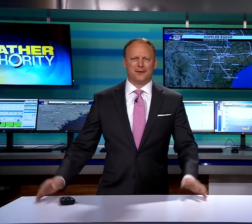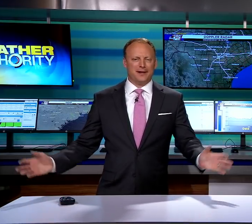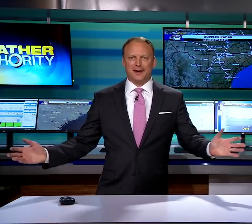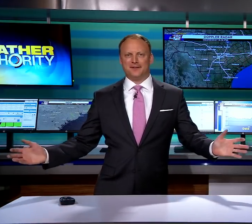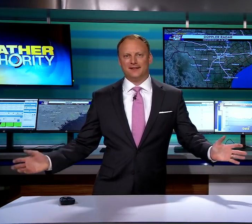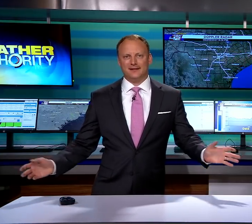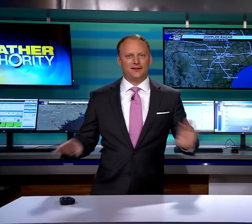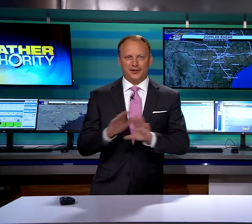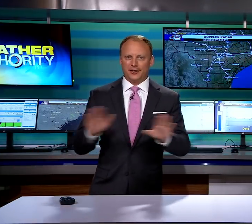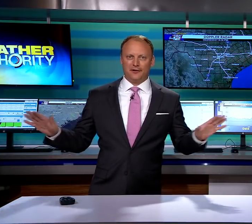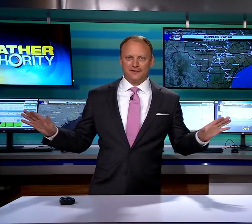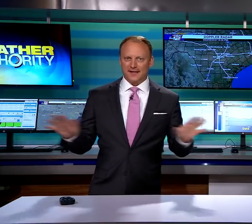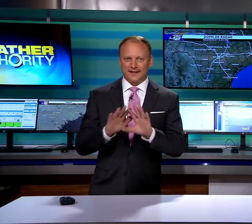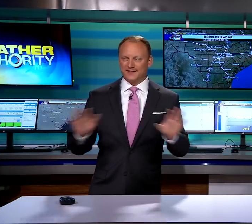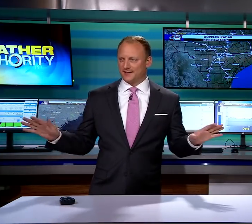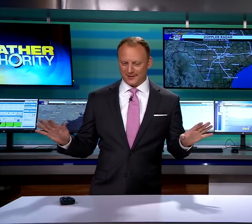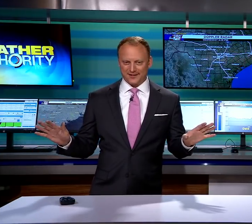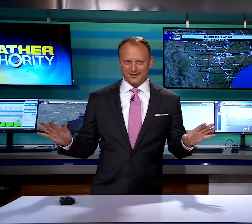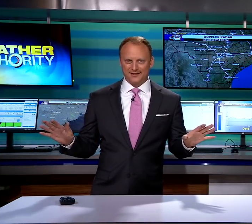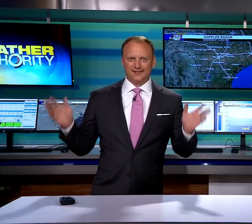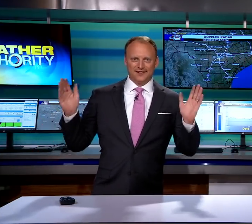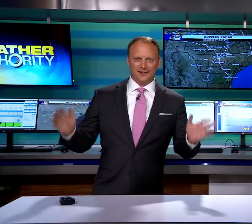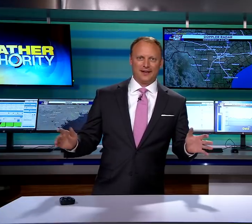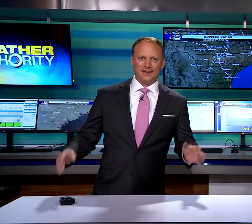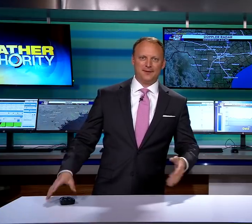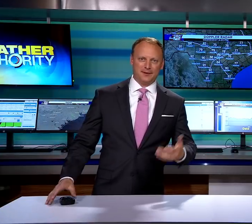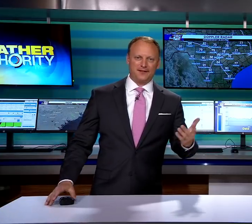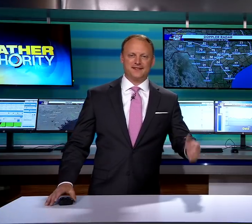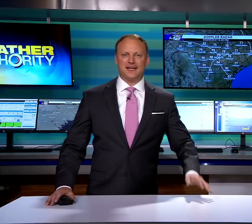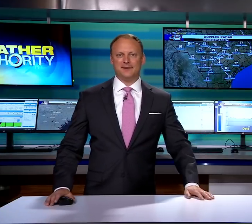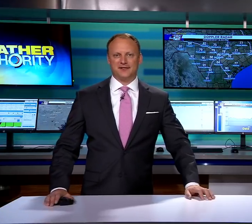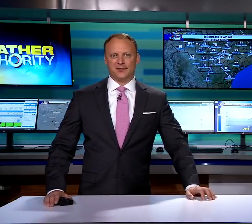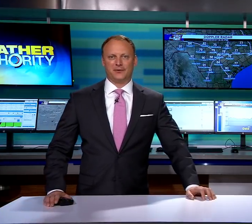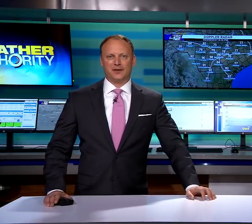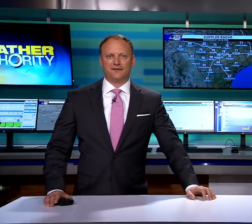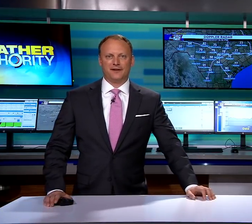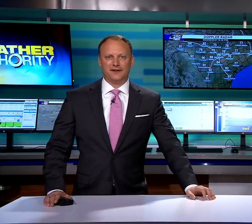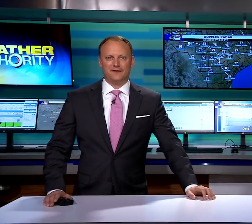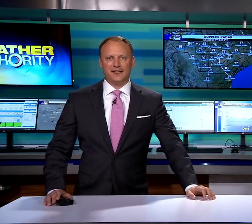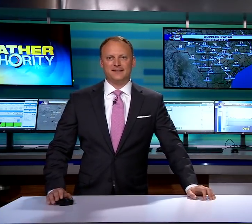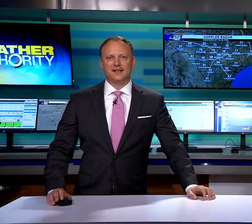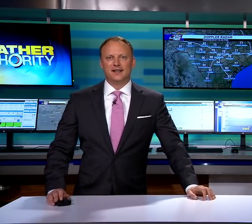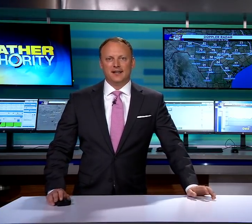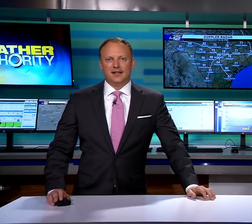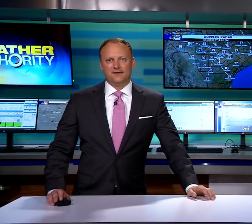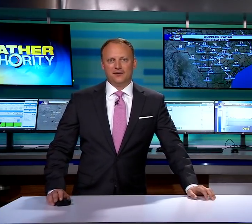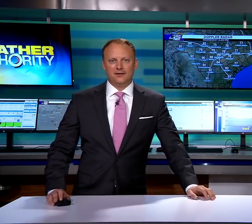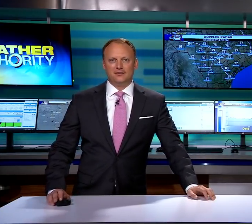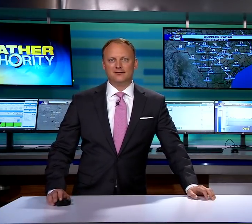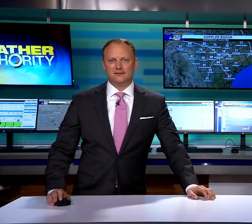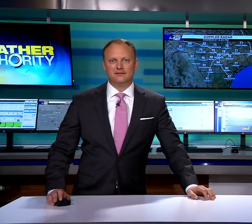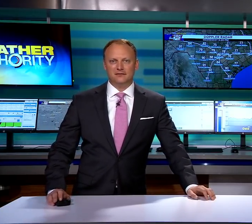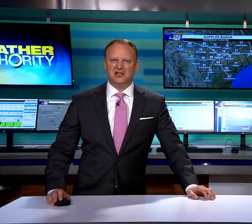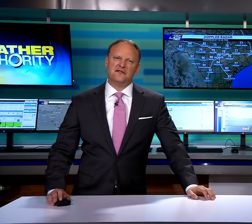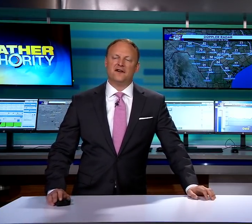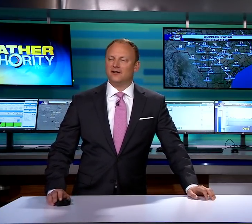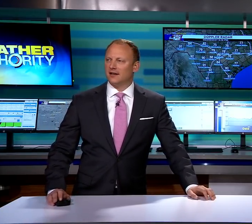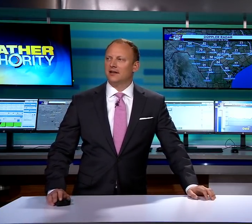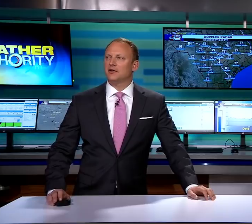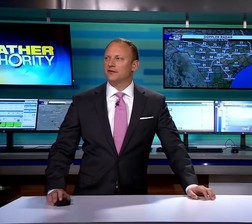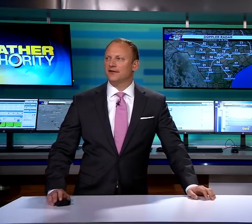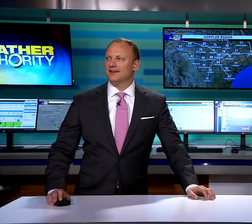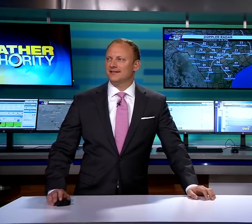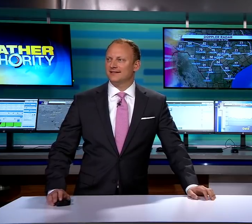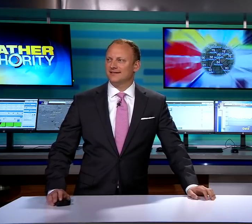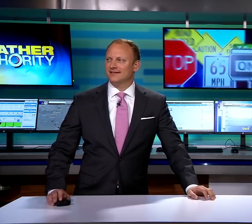oh, well, tomorrow morning we wake up to it. No, no, no, no, no. It's not that situation. OK, it'd be about this time next week when we could feel the effects of a